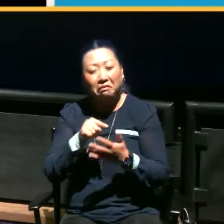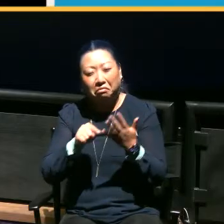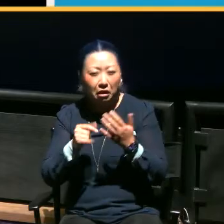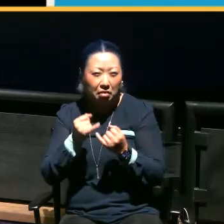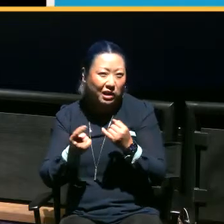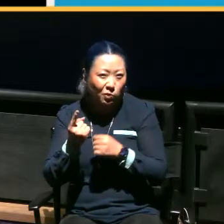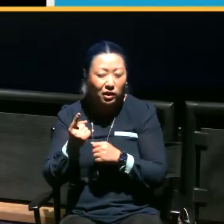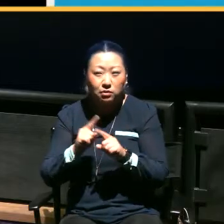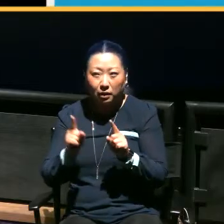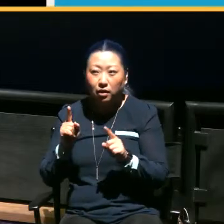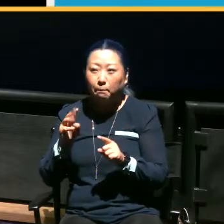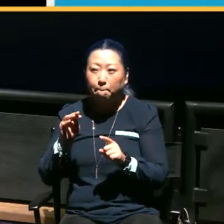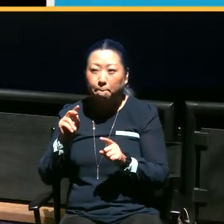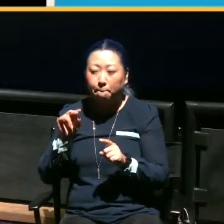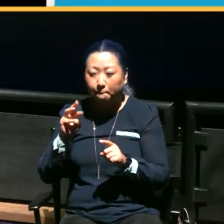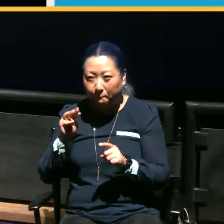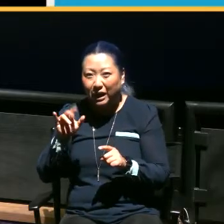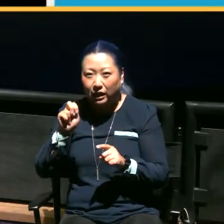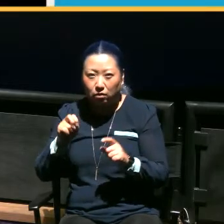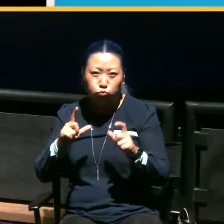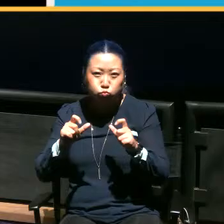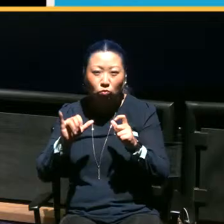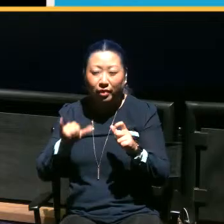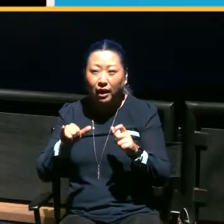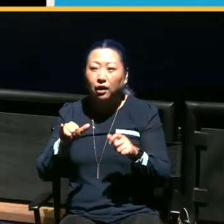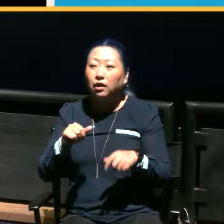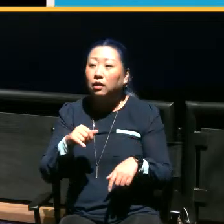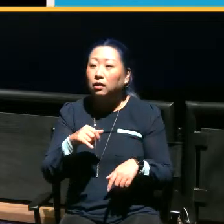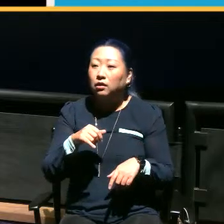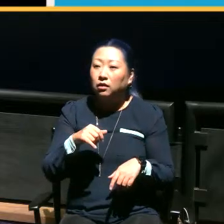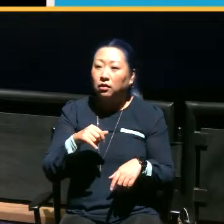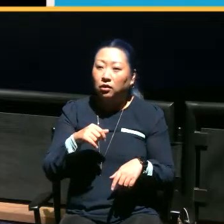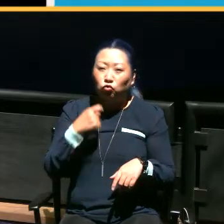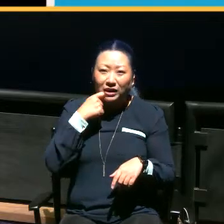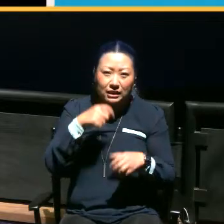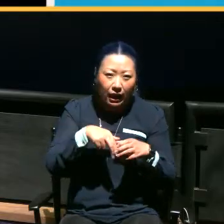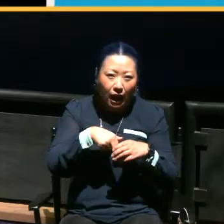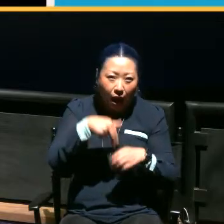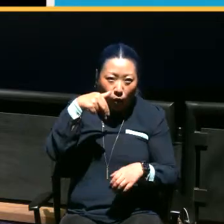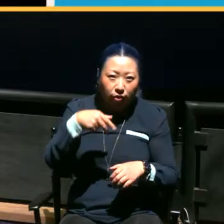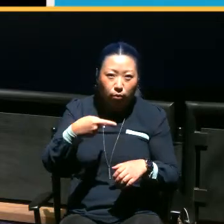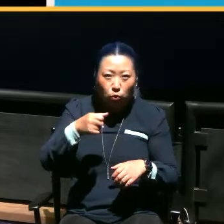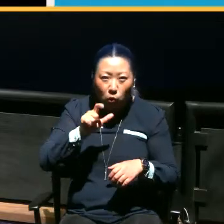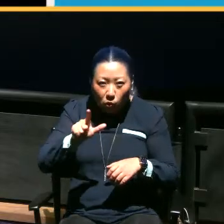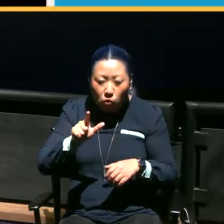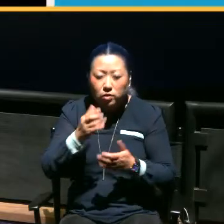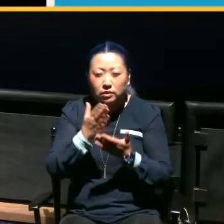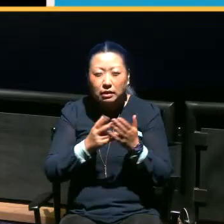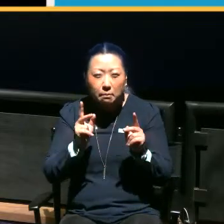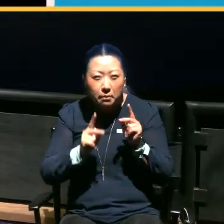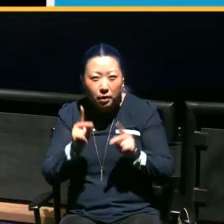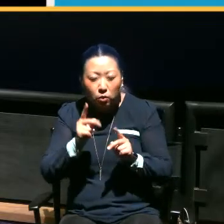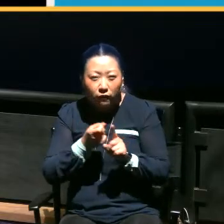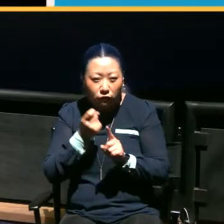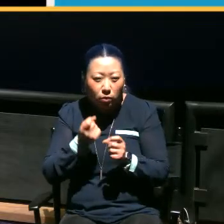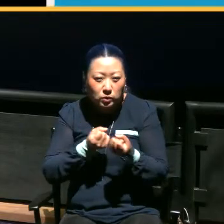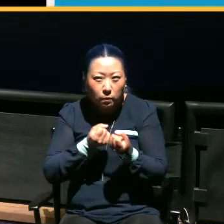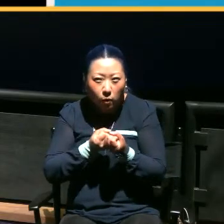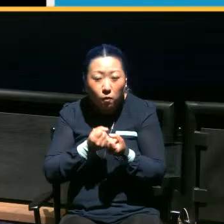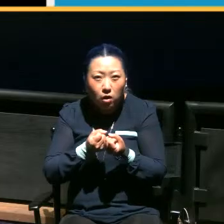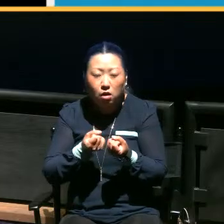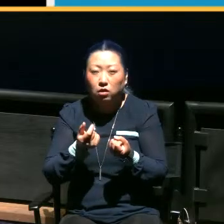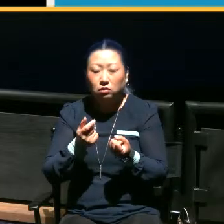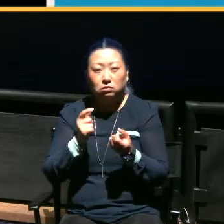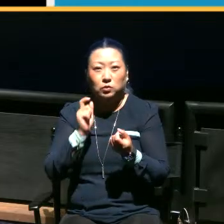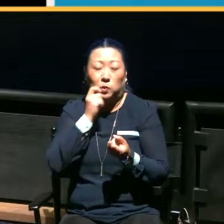ones. But Mike took this picture, and Bueno and I had just come out of the pool, and these are some of the folks, our support folks here. I just think it's a really